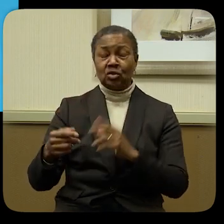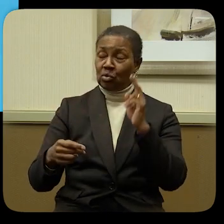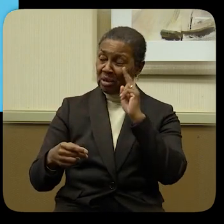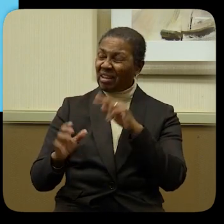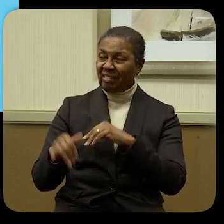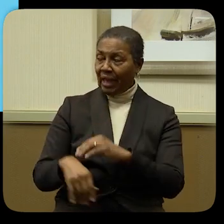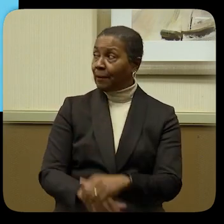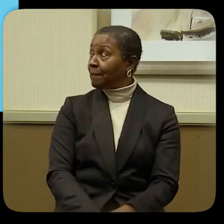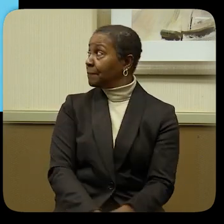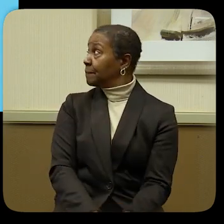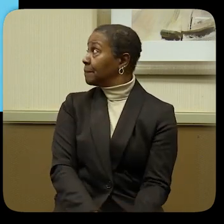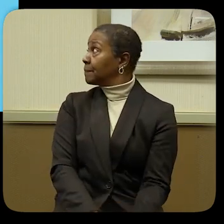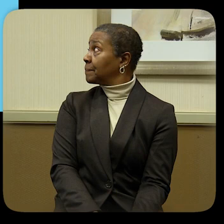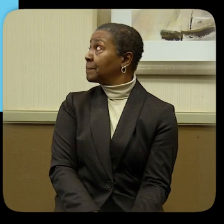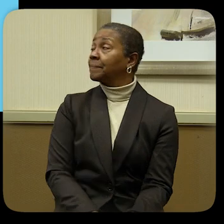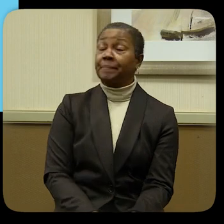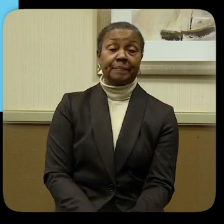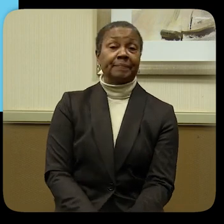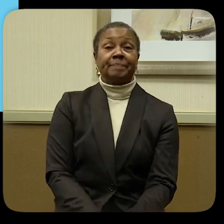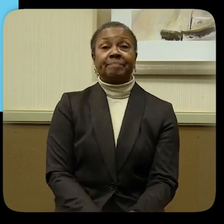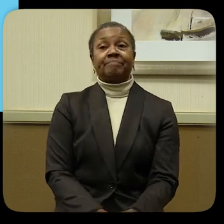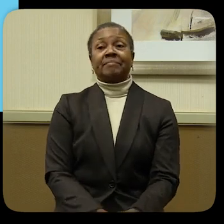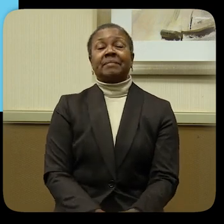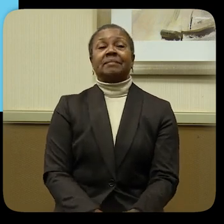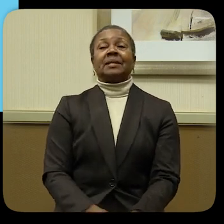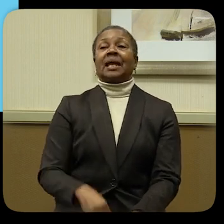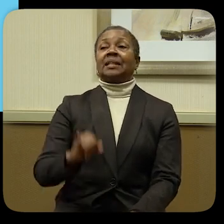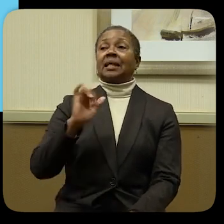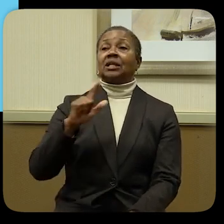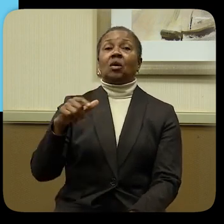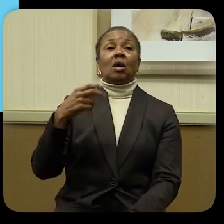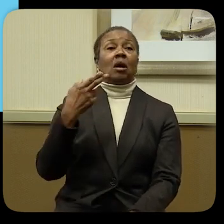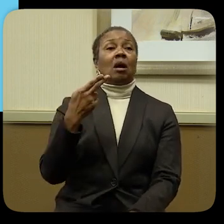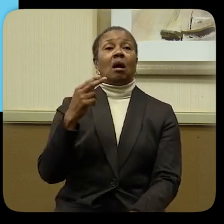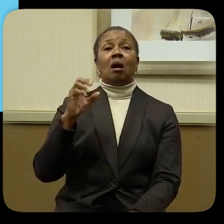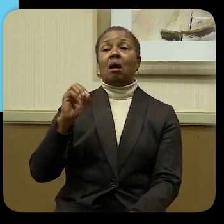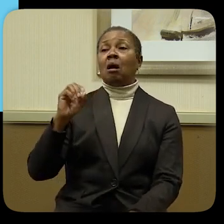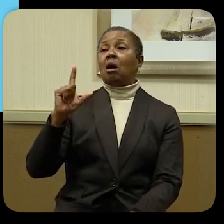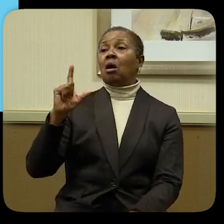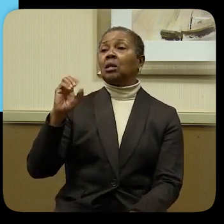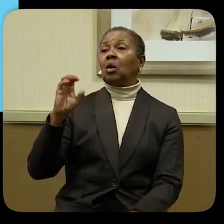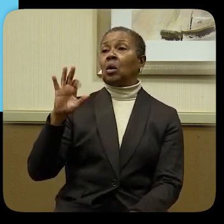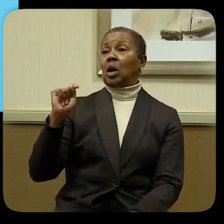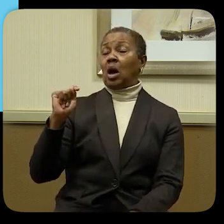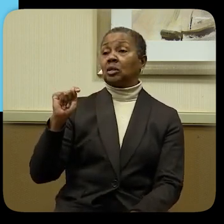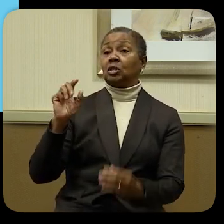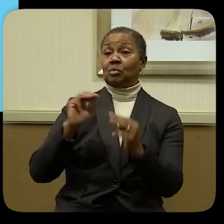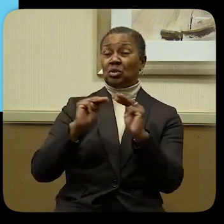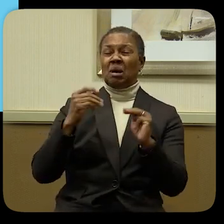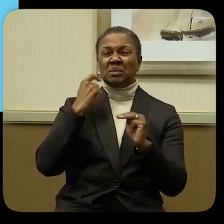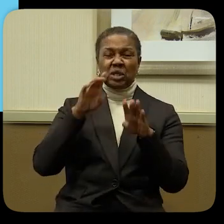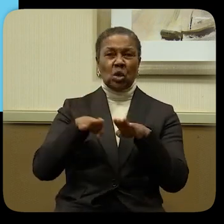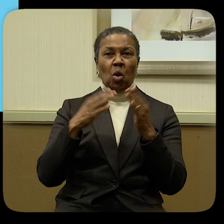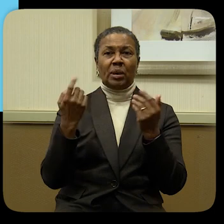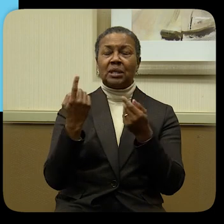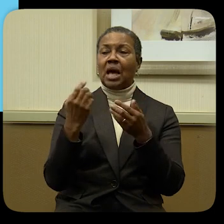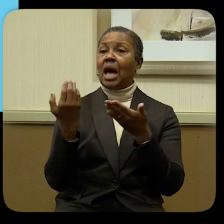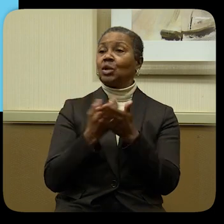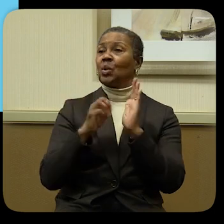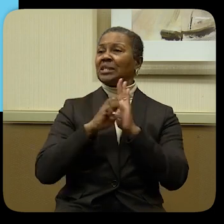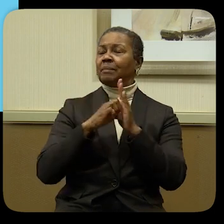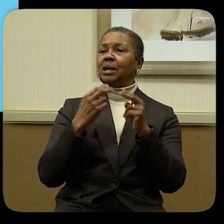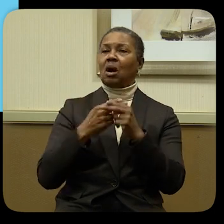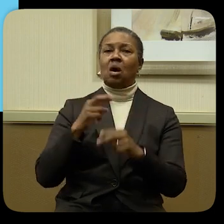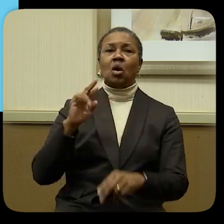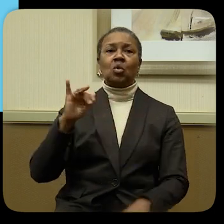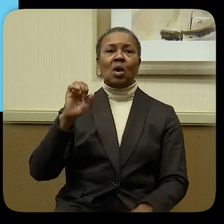that. And then the Illinois Holocaust Museum just opened a new exhibit called Rise Up, and it's